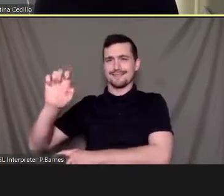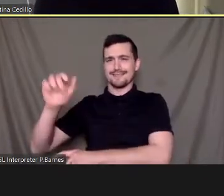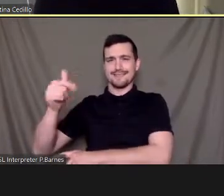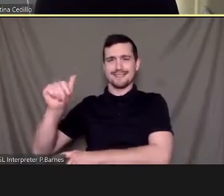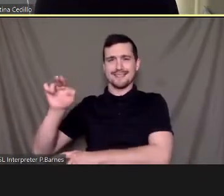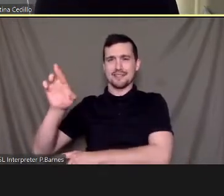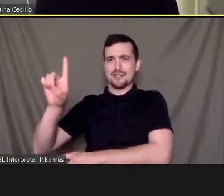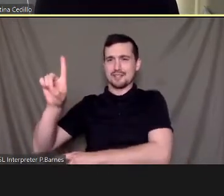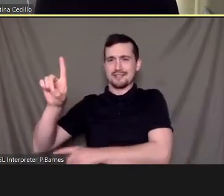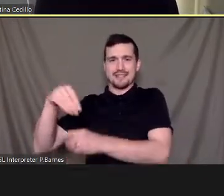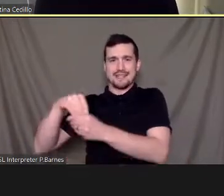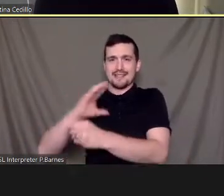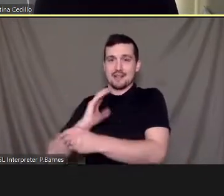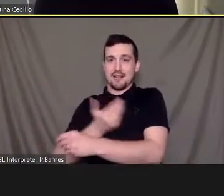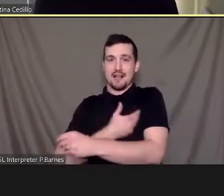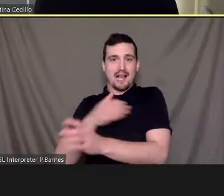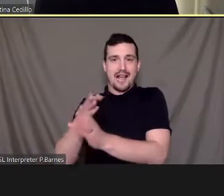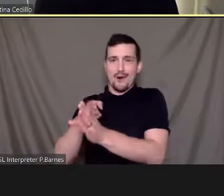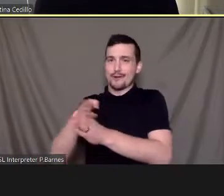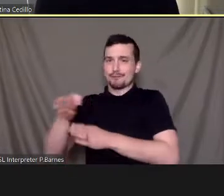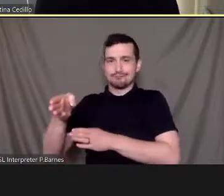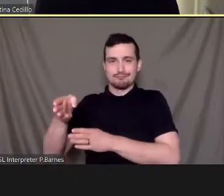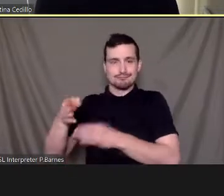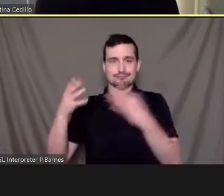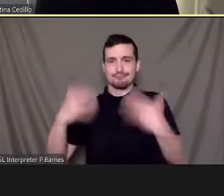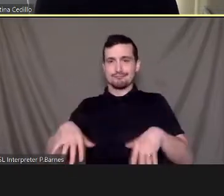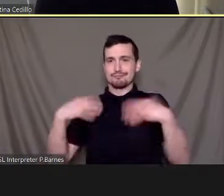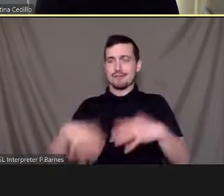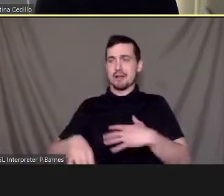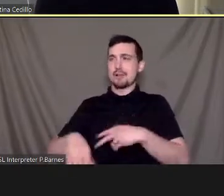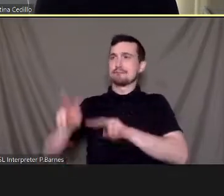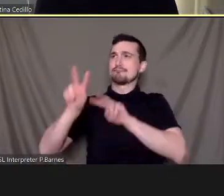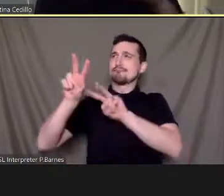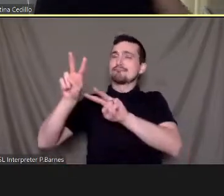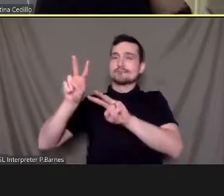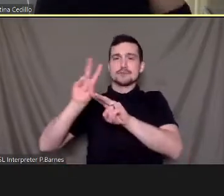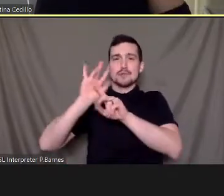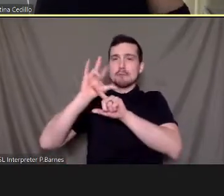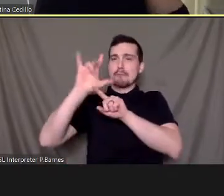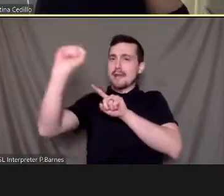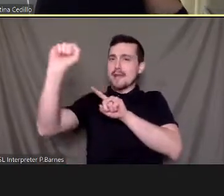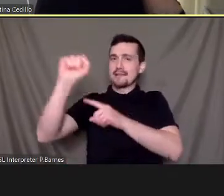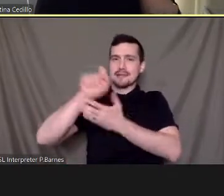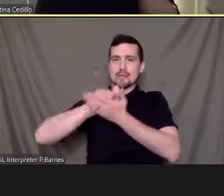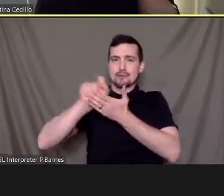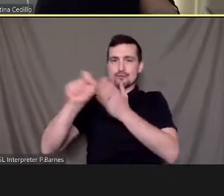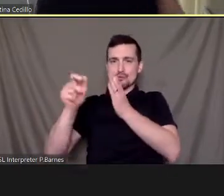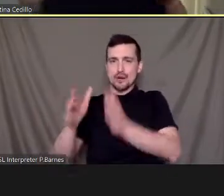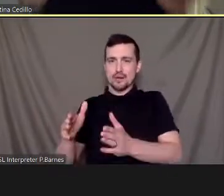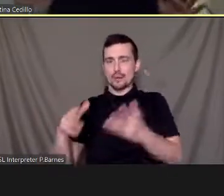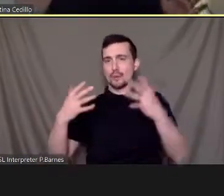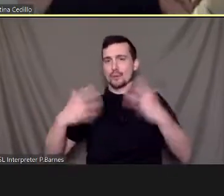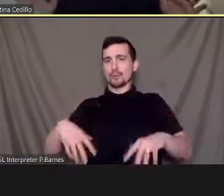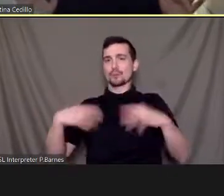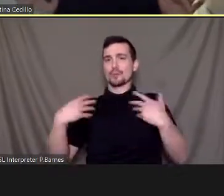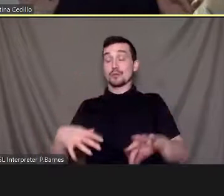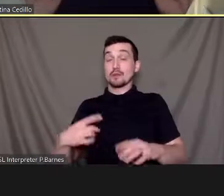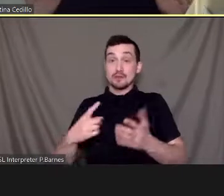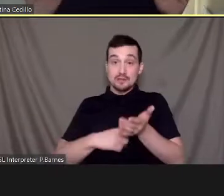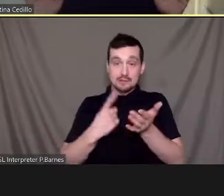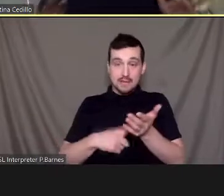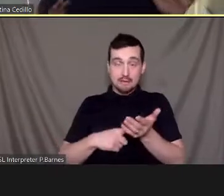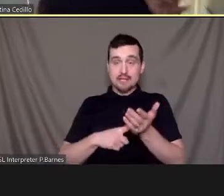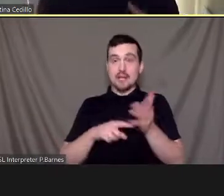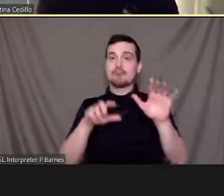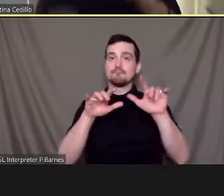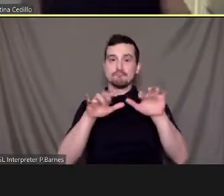discipline. And one of the most amazing writers that you will ever meet. Sometimes I have to slow down when